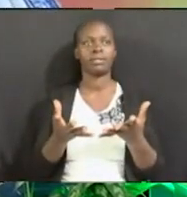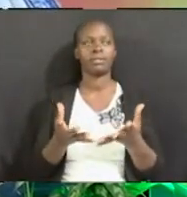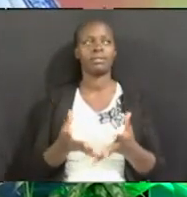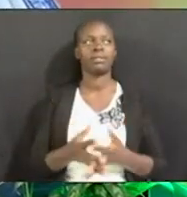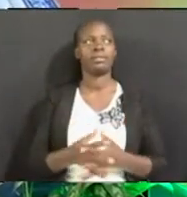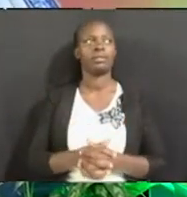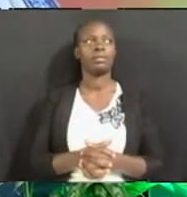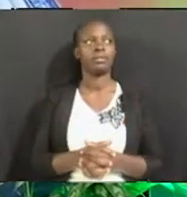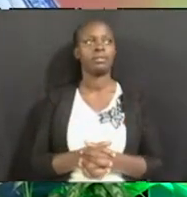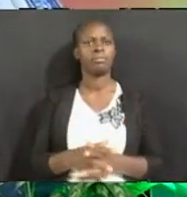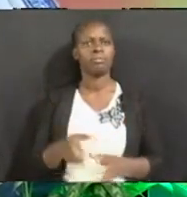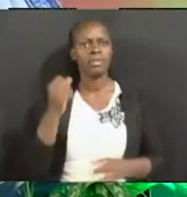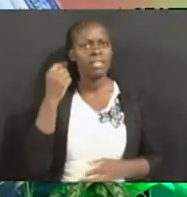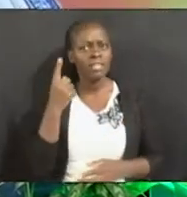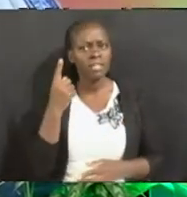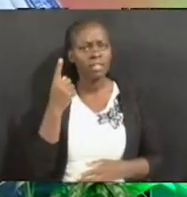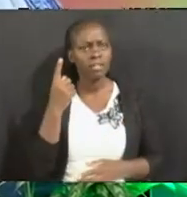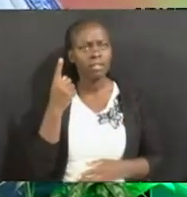You didn't get it?